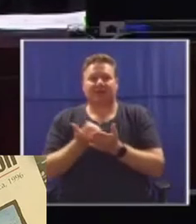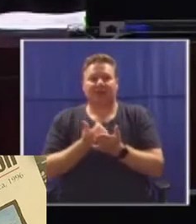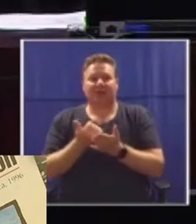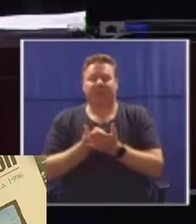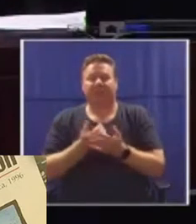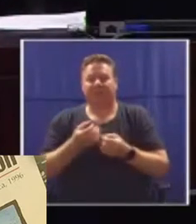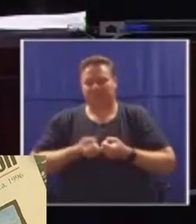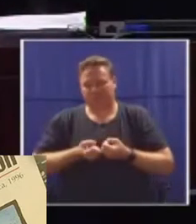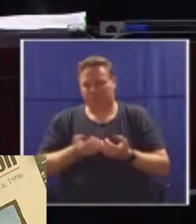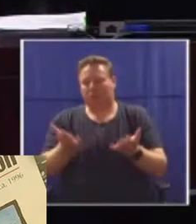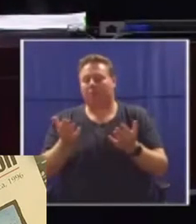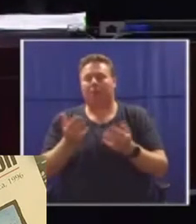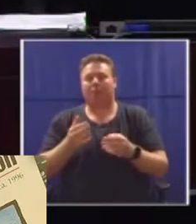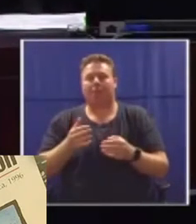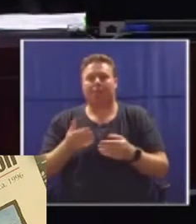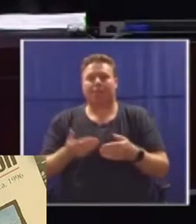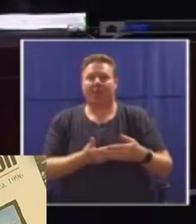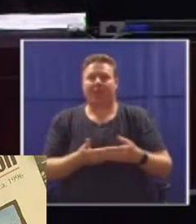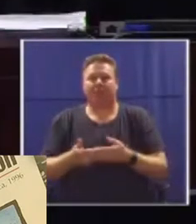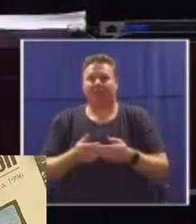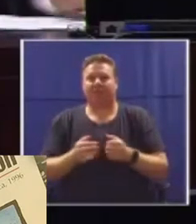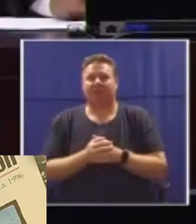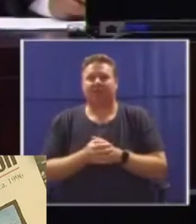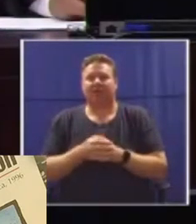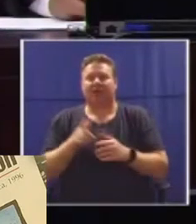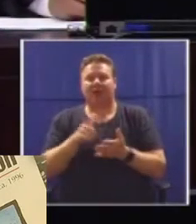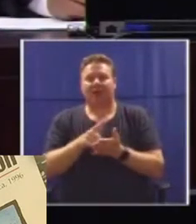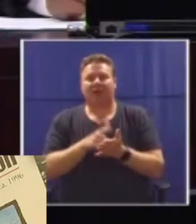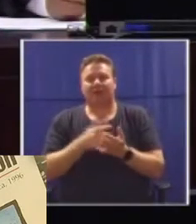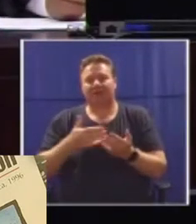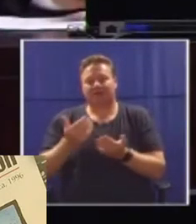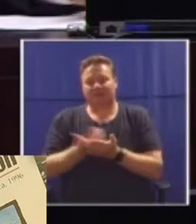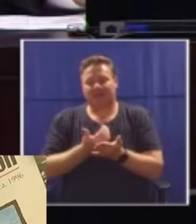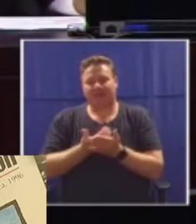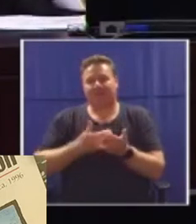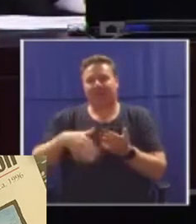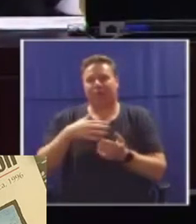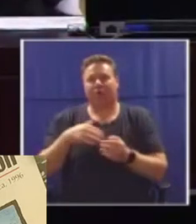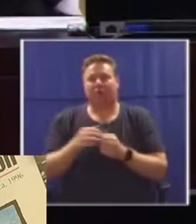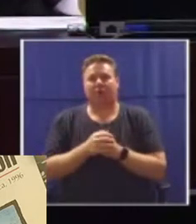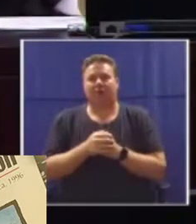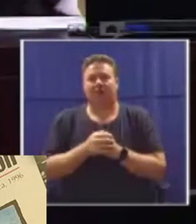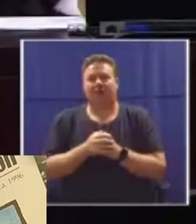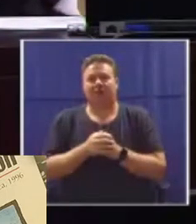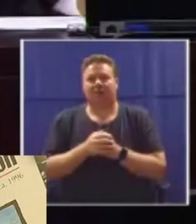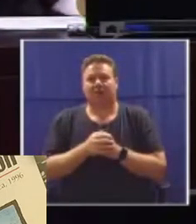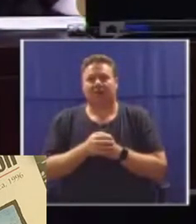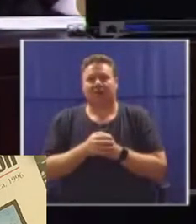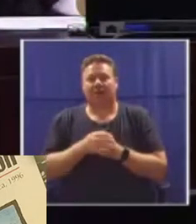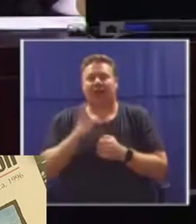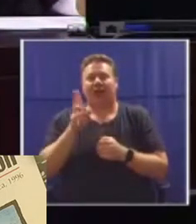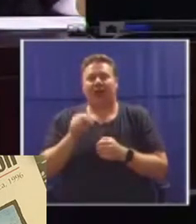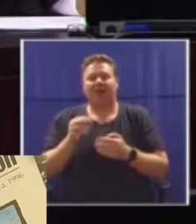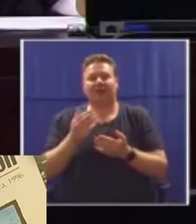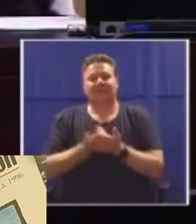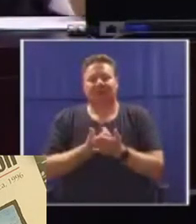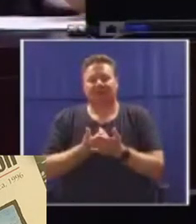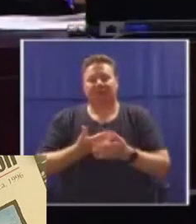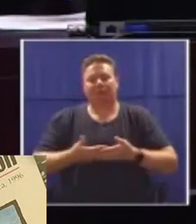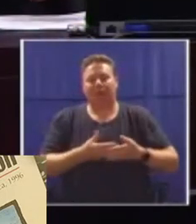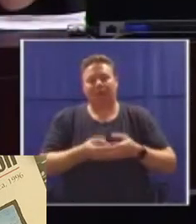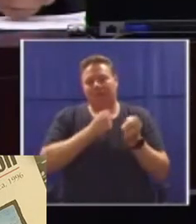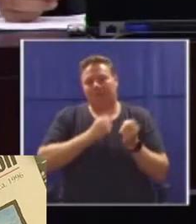of babies and legalize safe havens as an alternative to unsafe baby abandonment in South